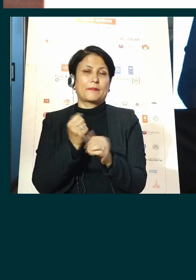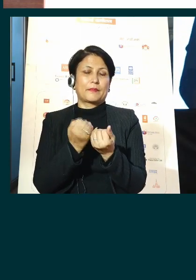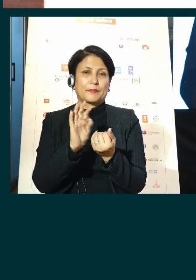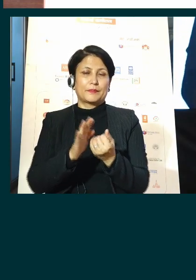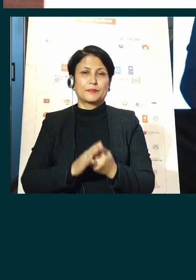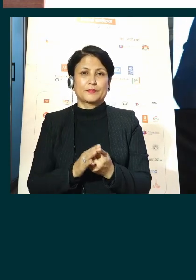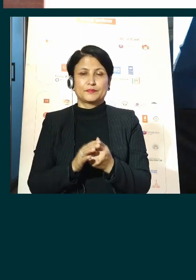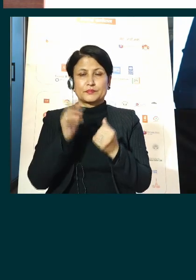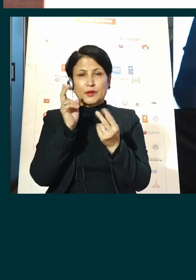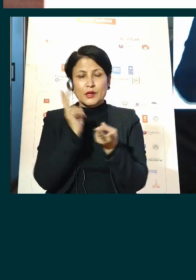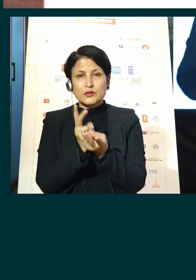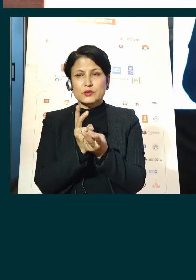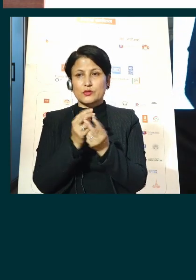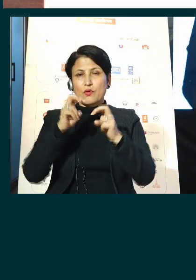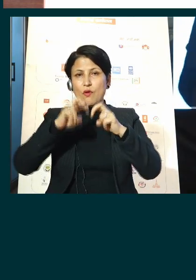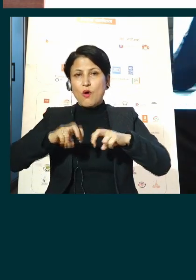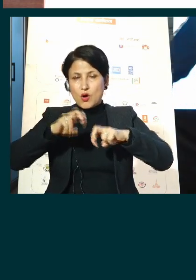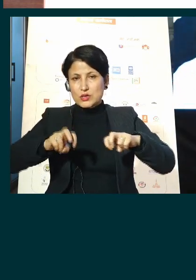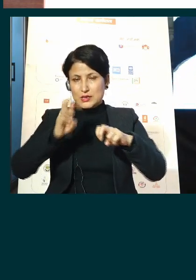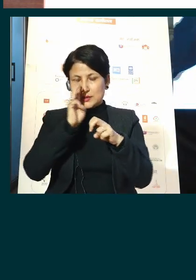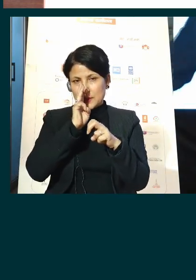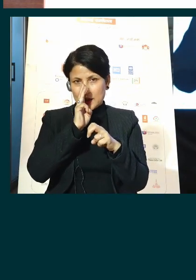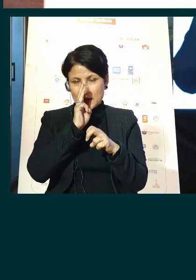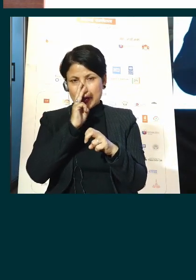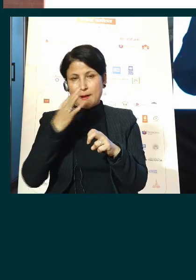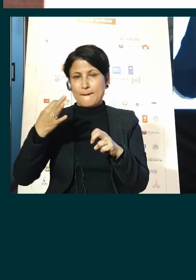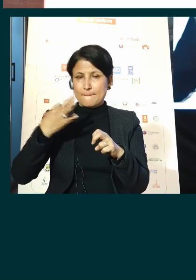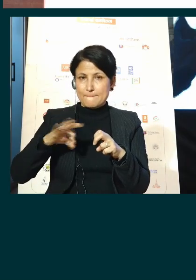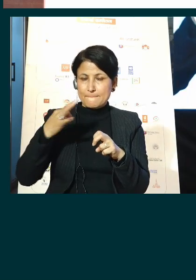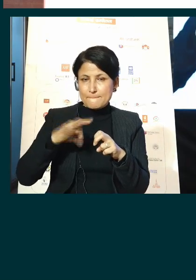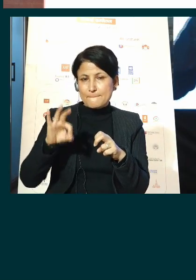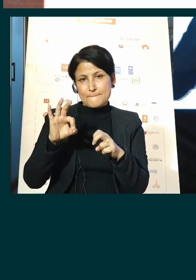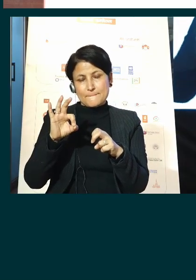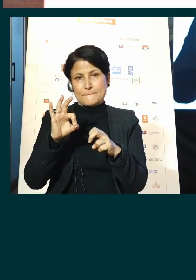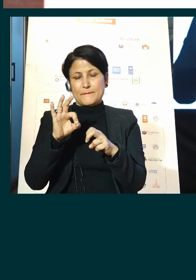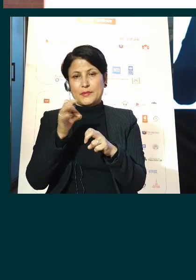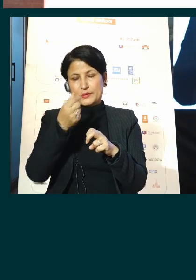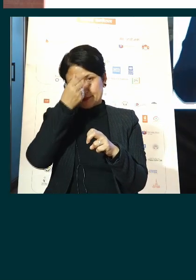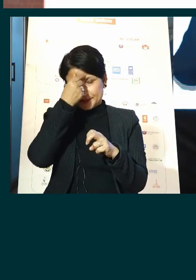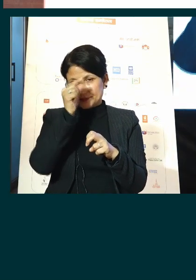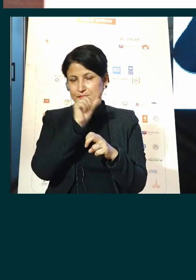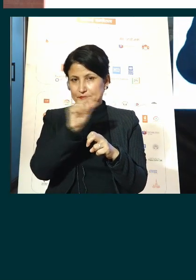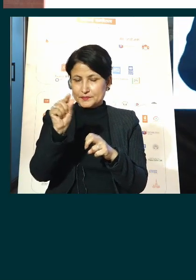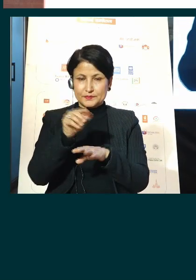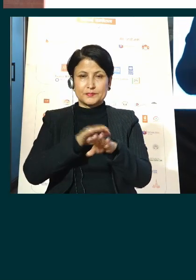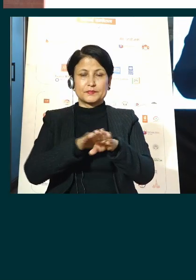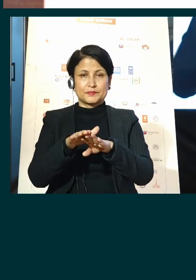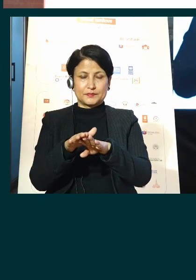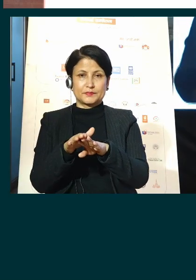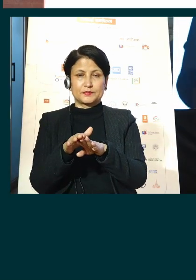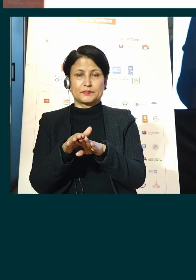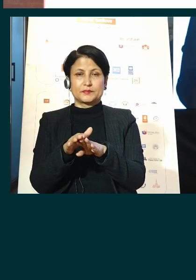So in this study, we know that there's already menstrual discrimination. We've talked a little bit about that today.